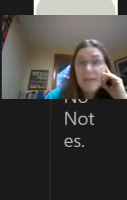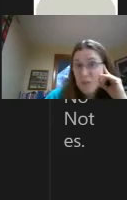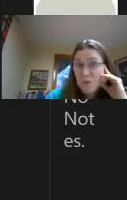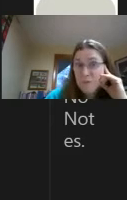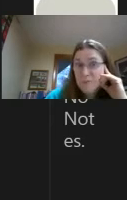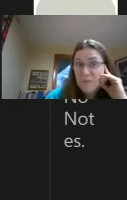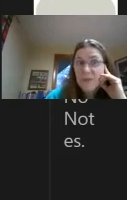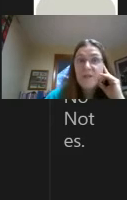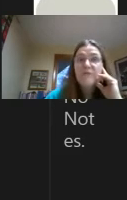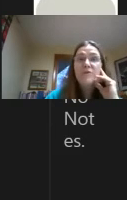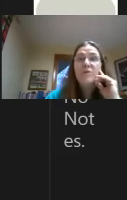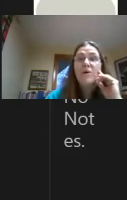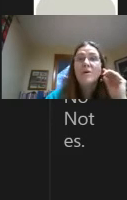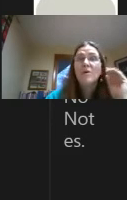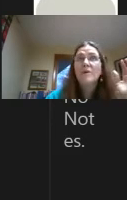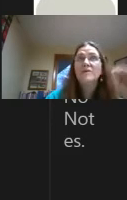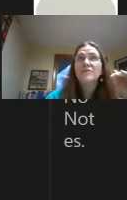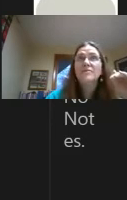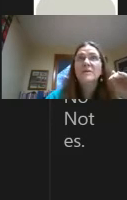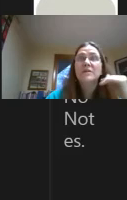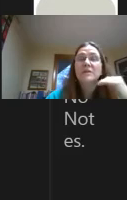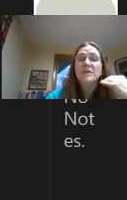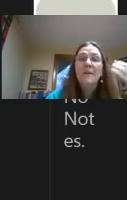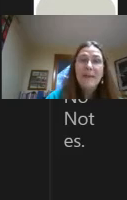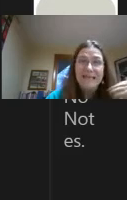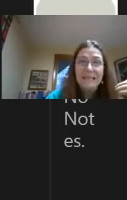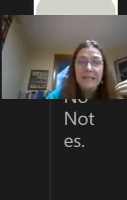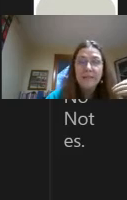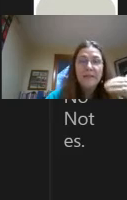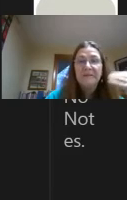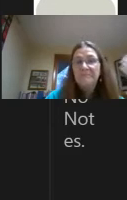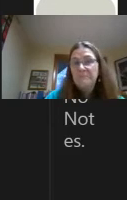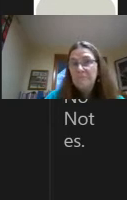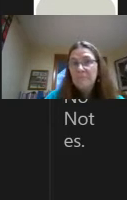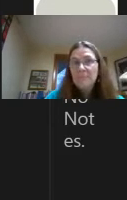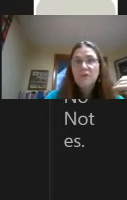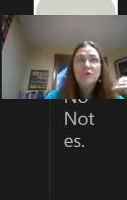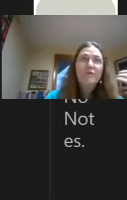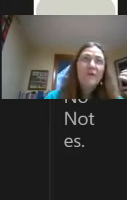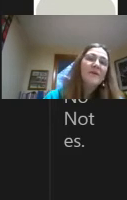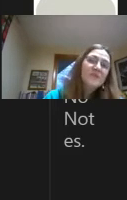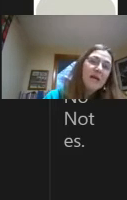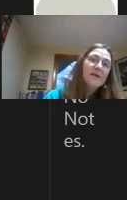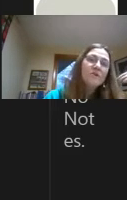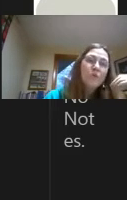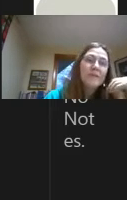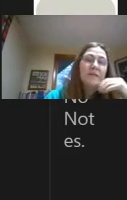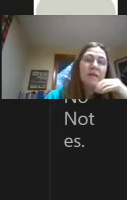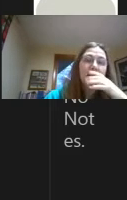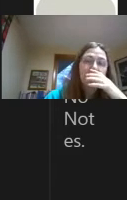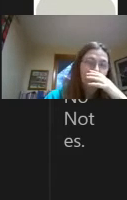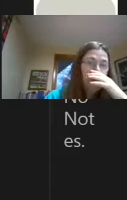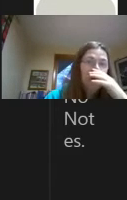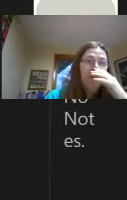but it's manageable if you are going to be amending 2, 5, 10,